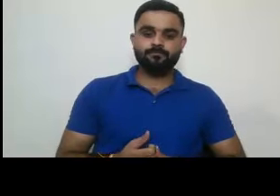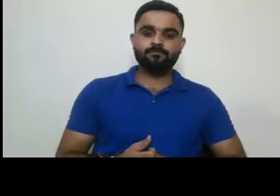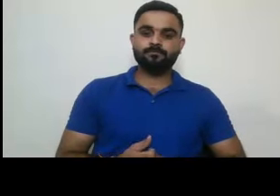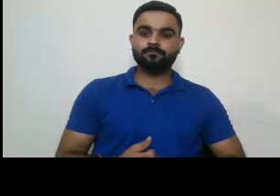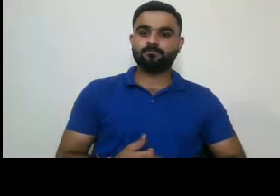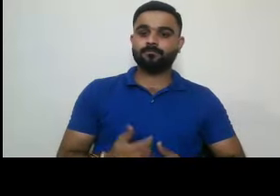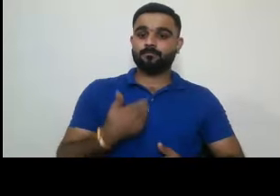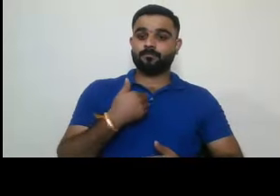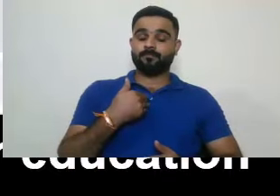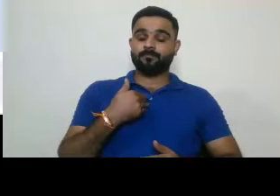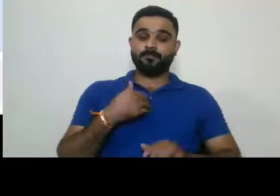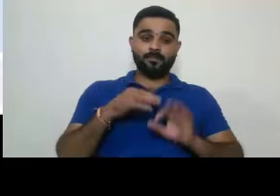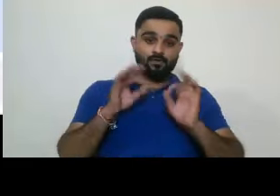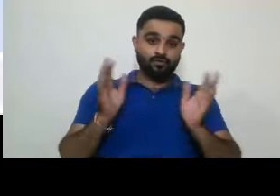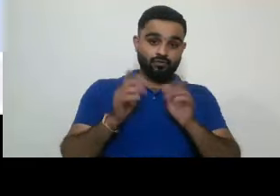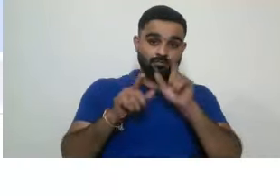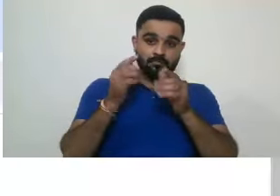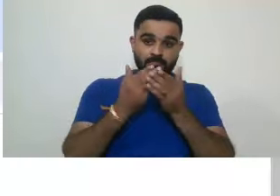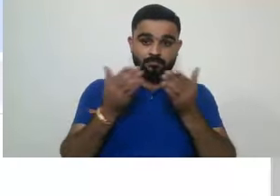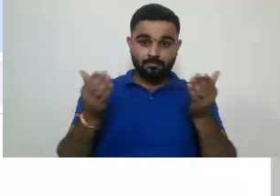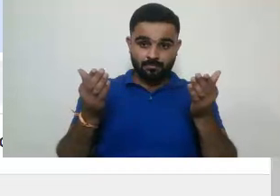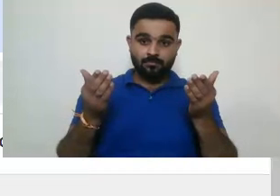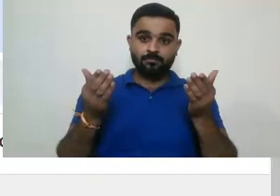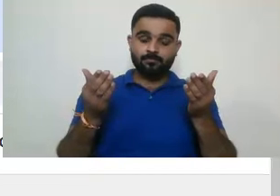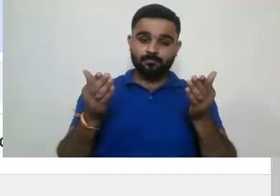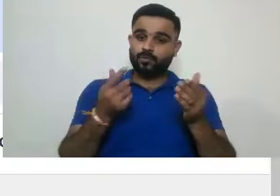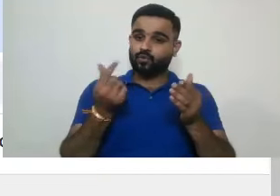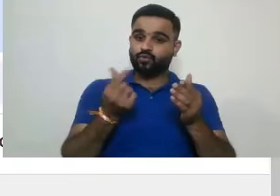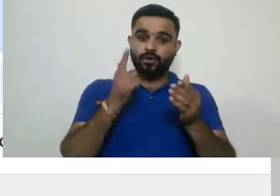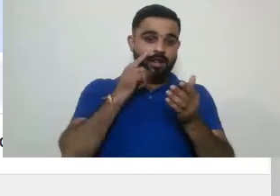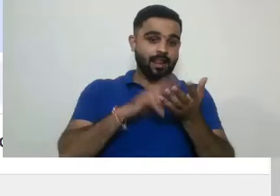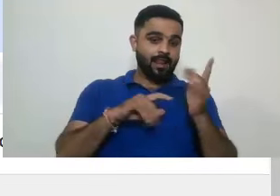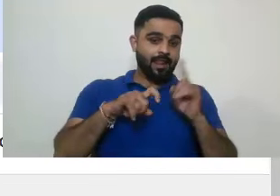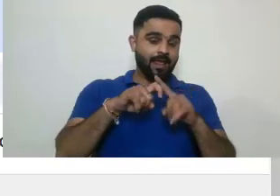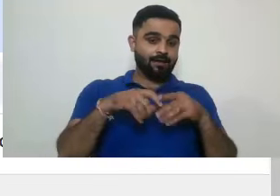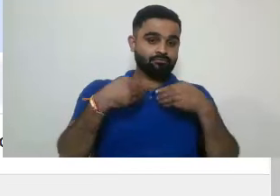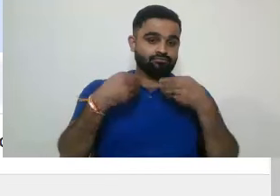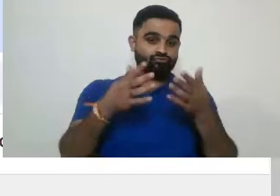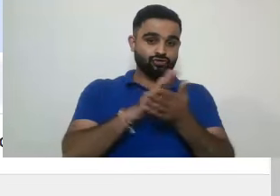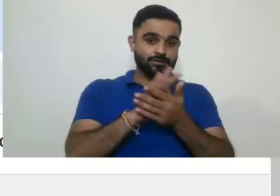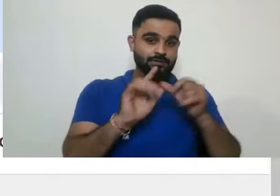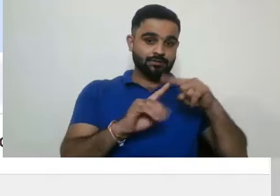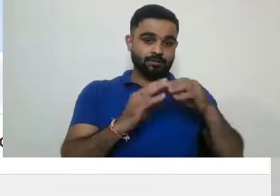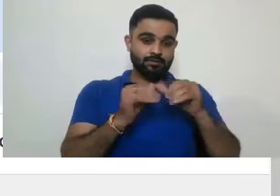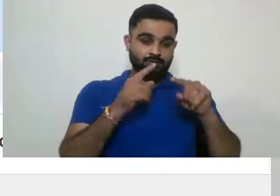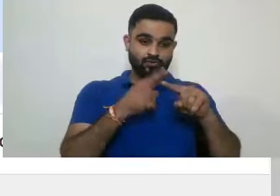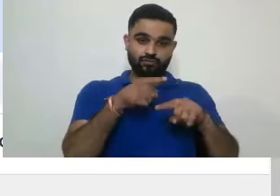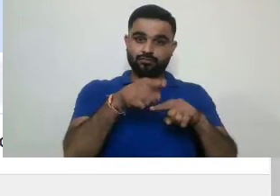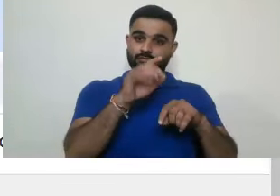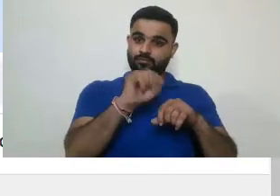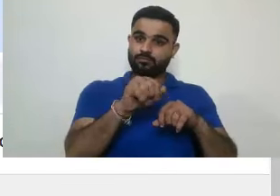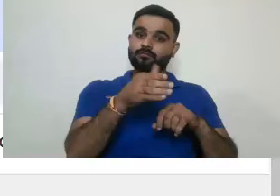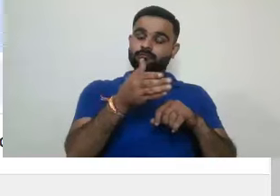So I highly encourage everyone to use the link which is given in the chat box, and it is also